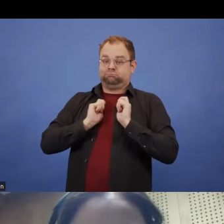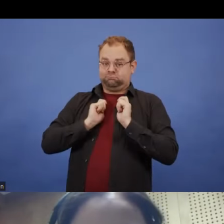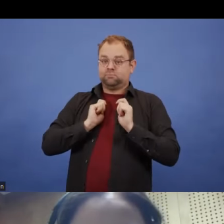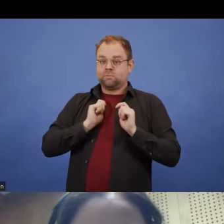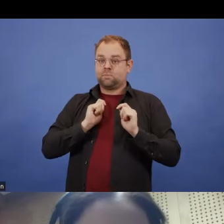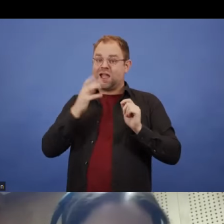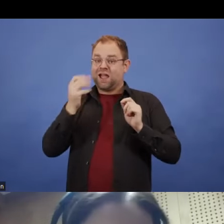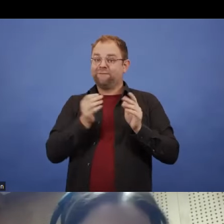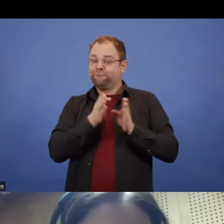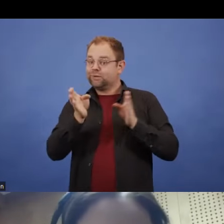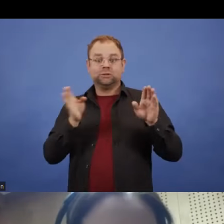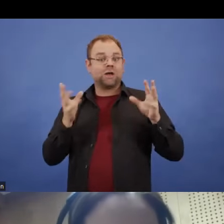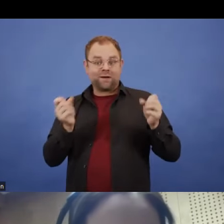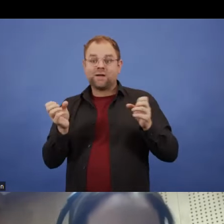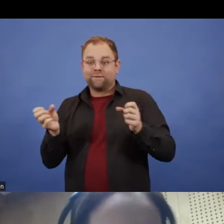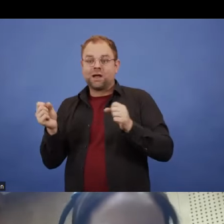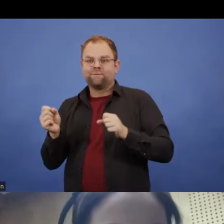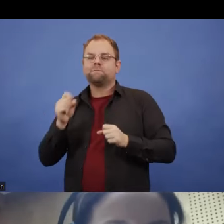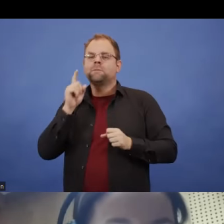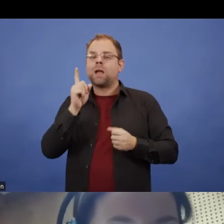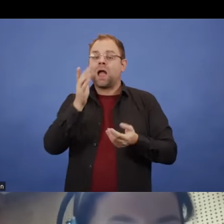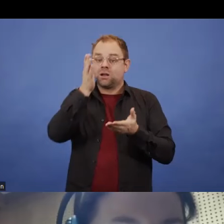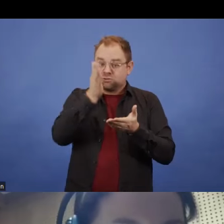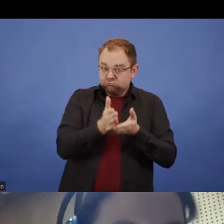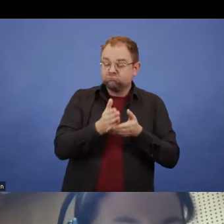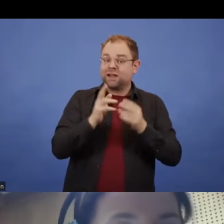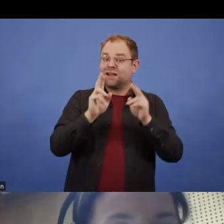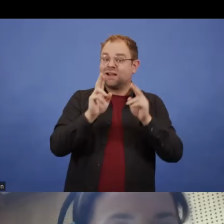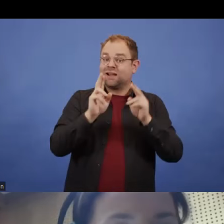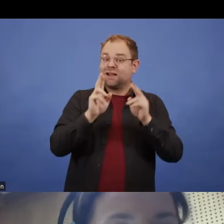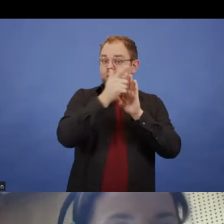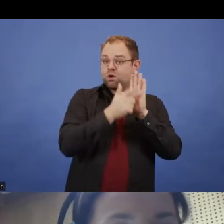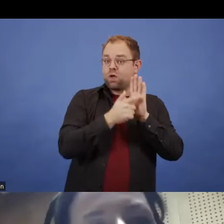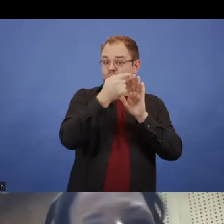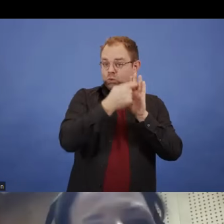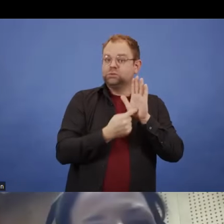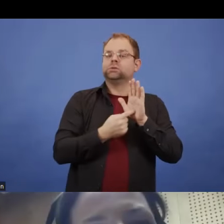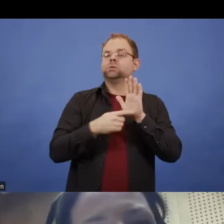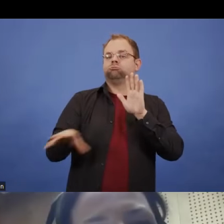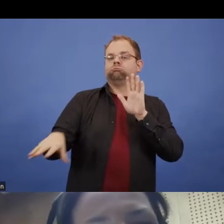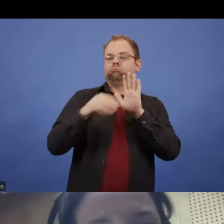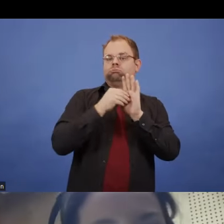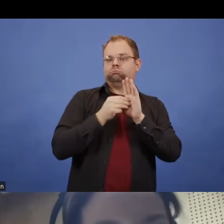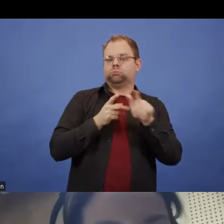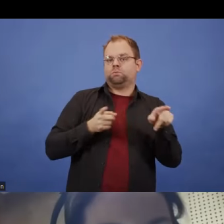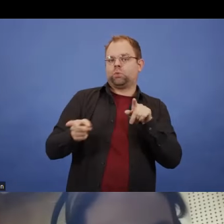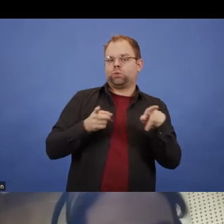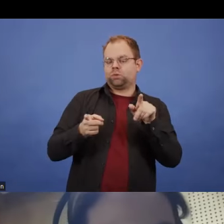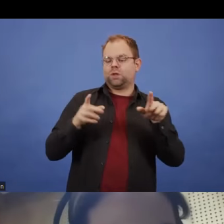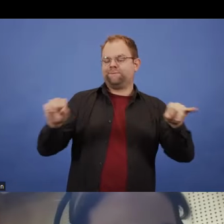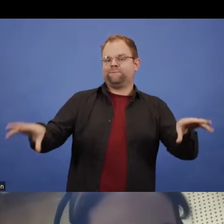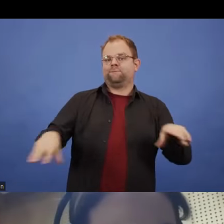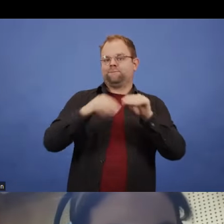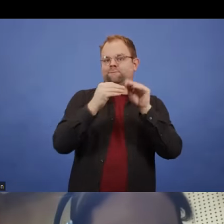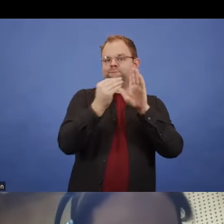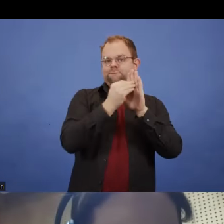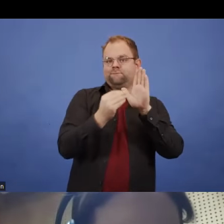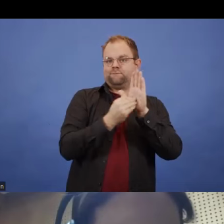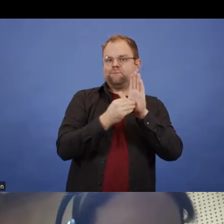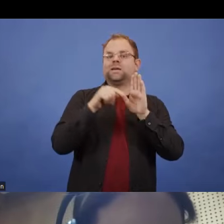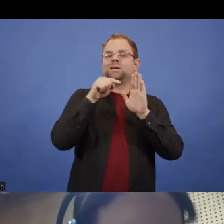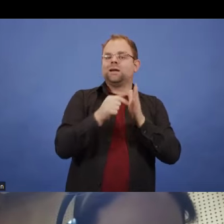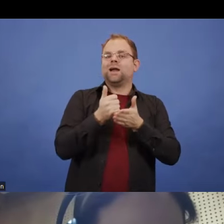first mode of nationality acquisition, so through family links, that is more common in countries